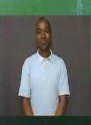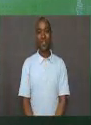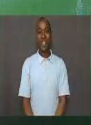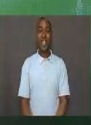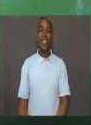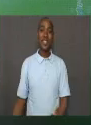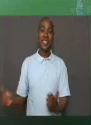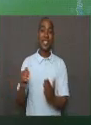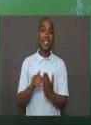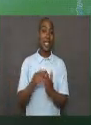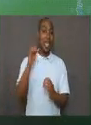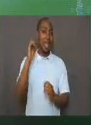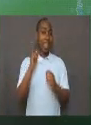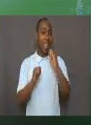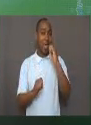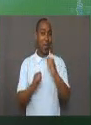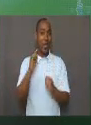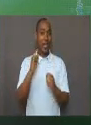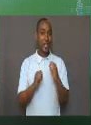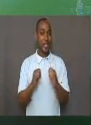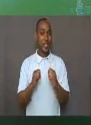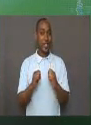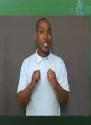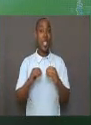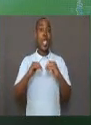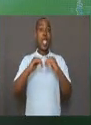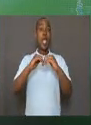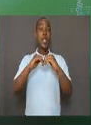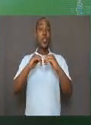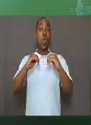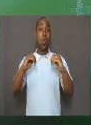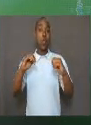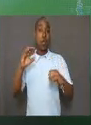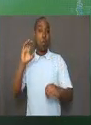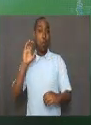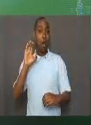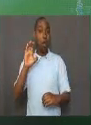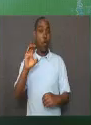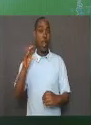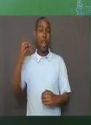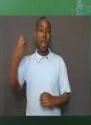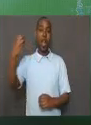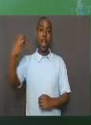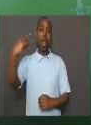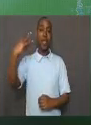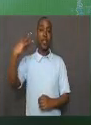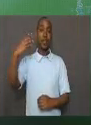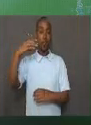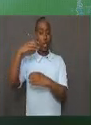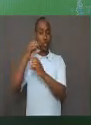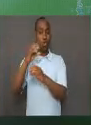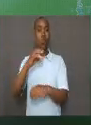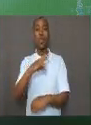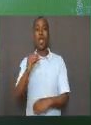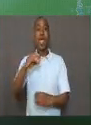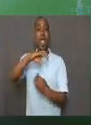Let us compare the resolving power of the light microscope, the electron